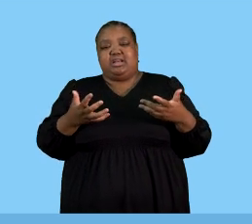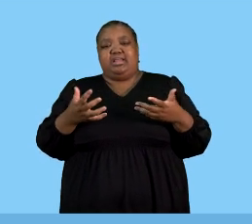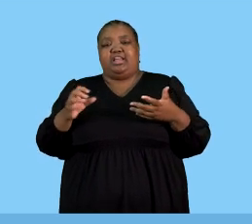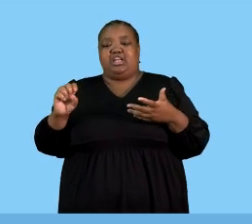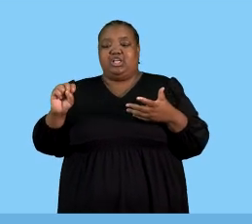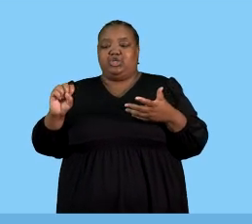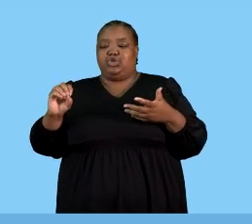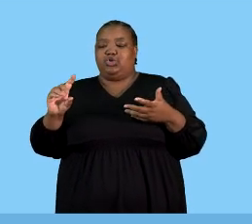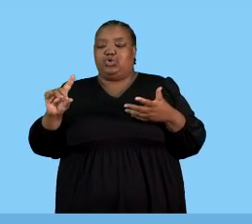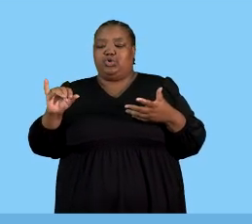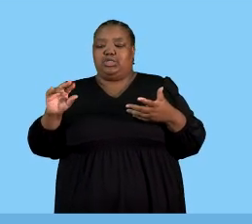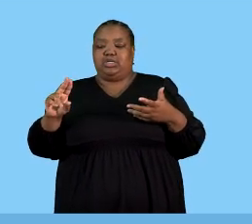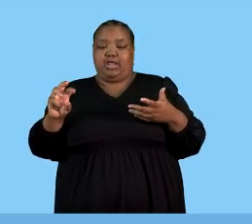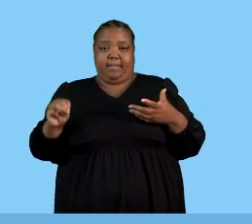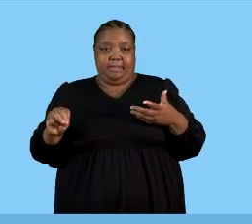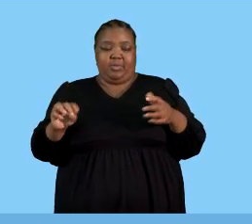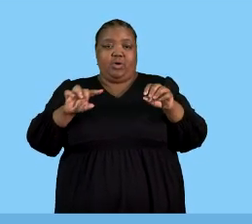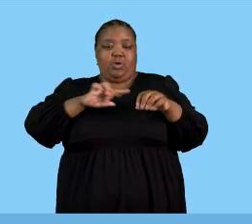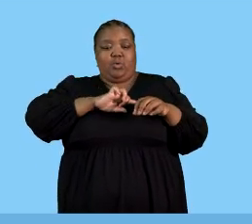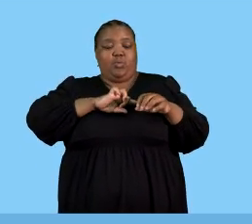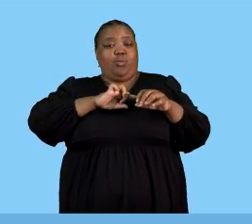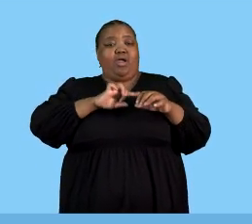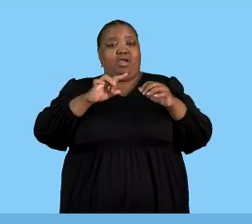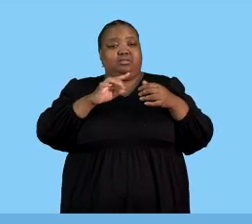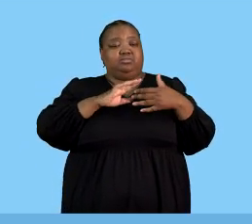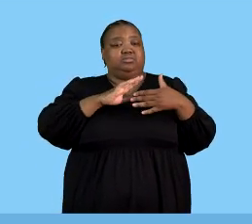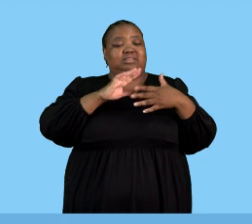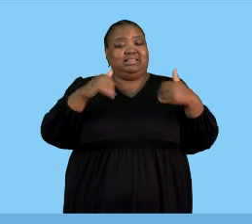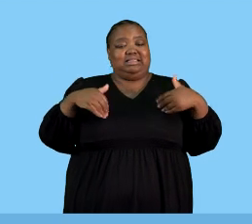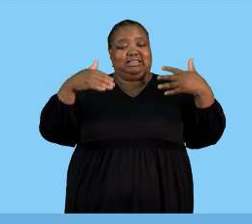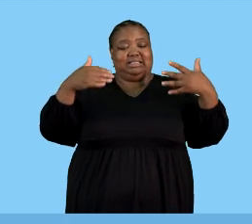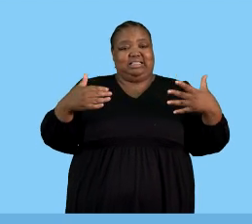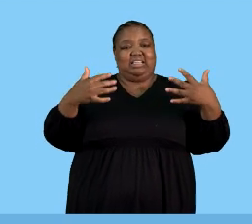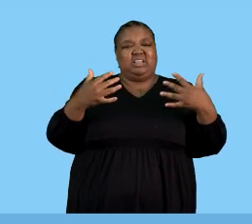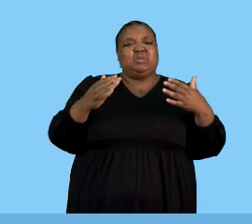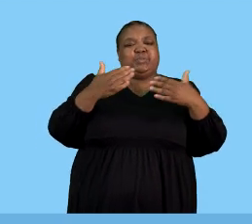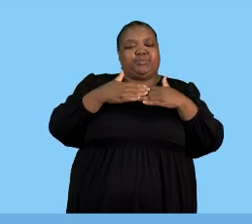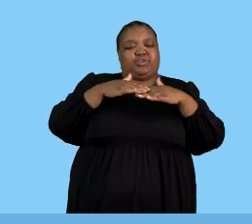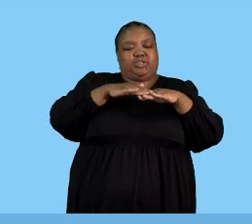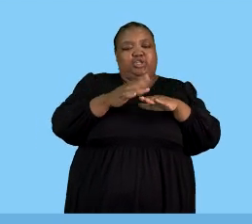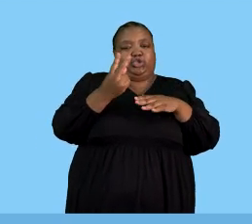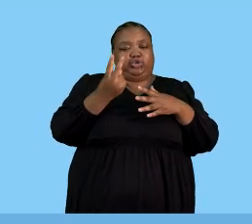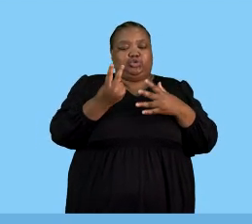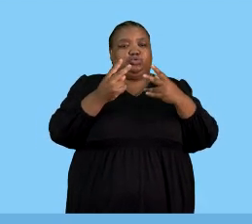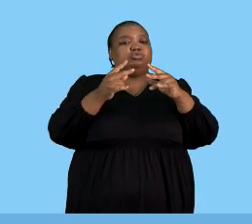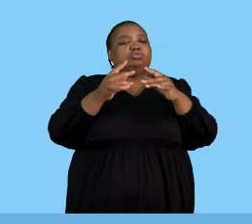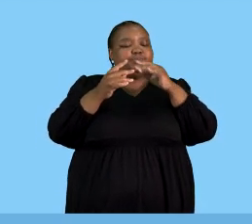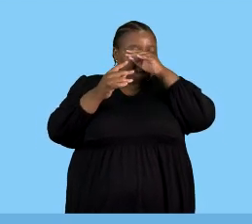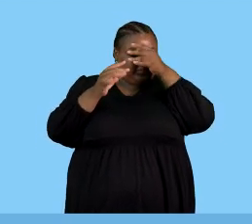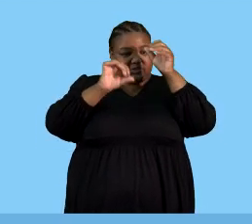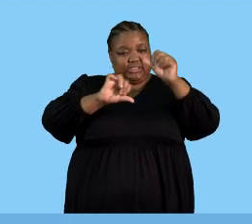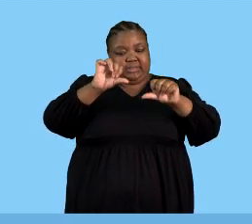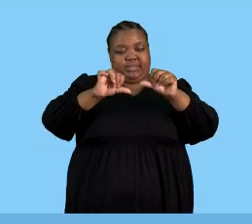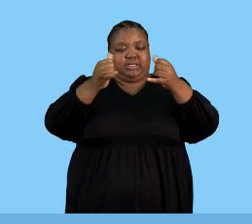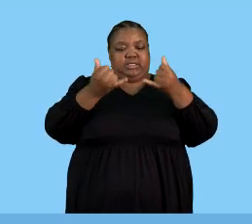element. Because initially it was a compound of two different elements that were bonded together. Now it breaks into